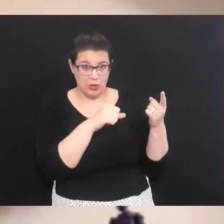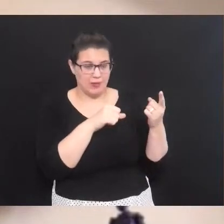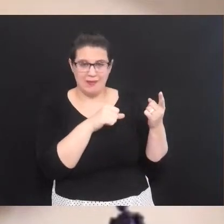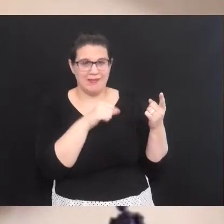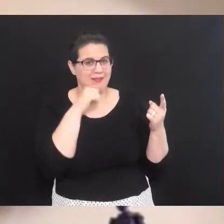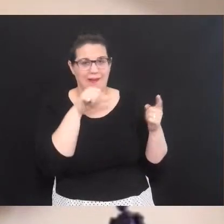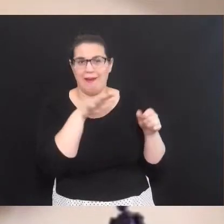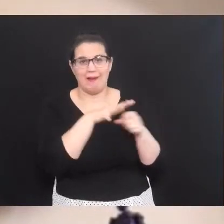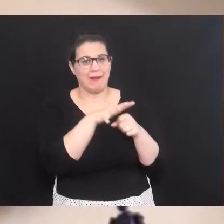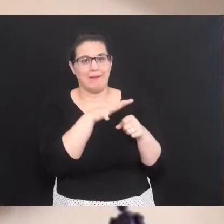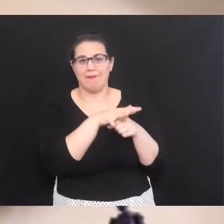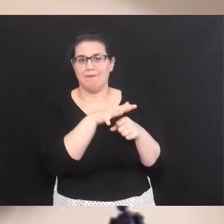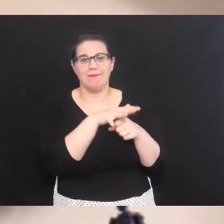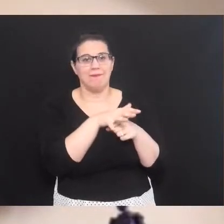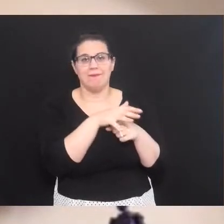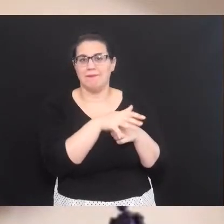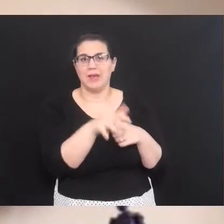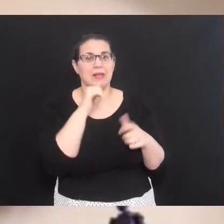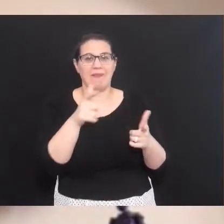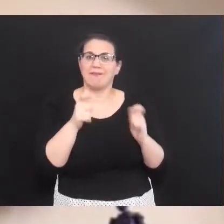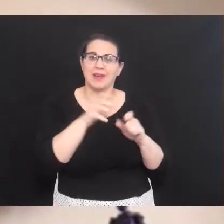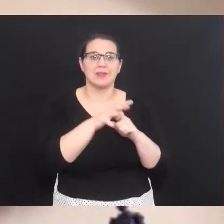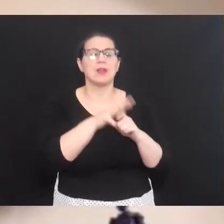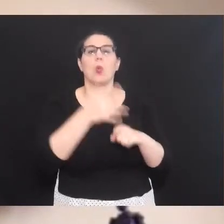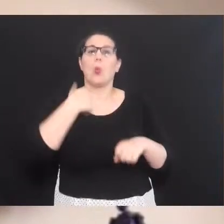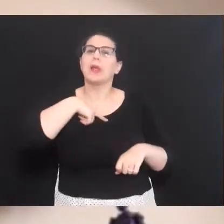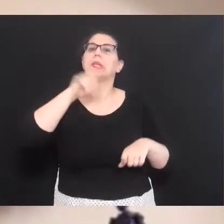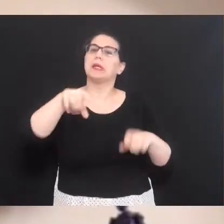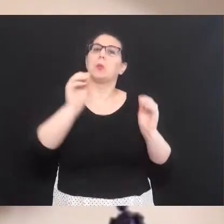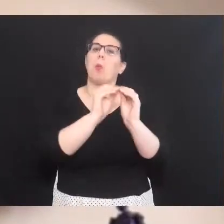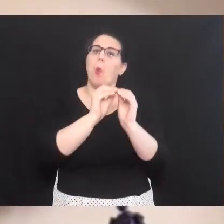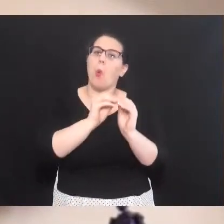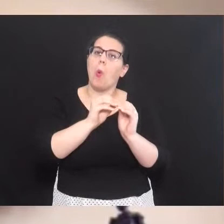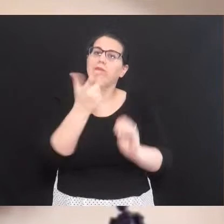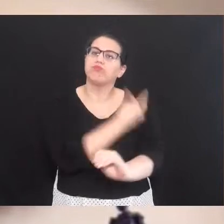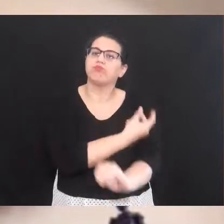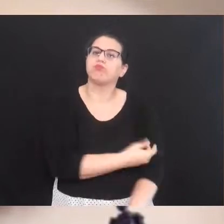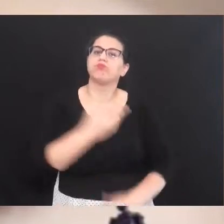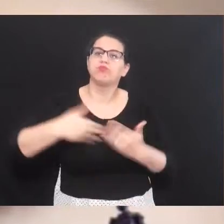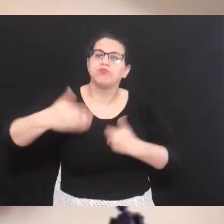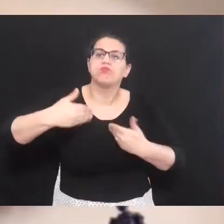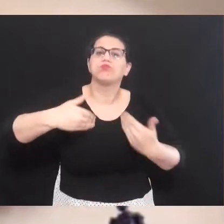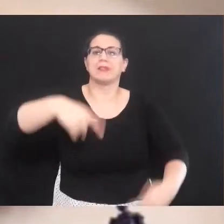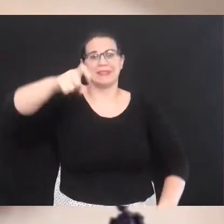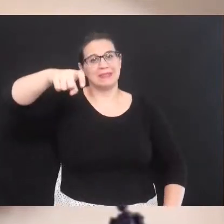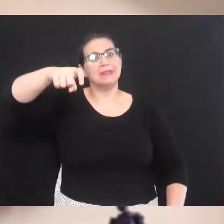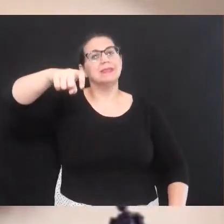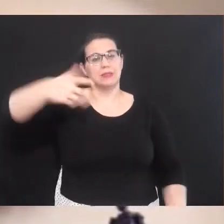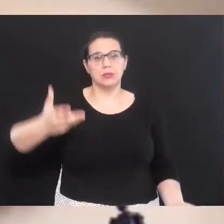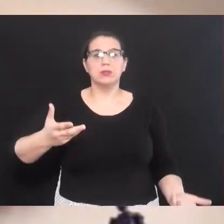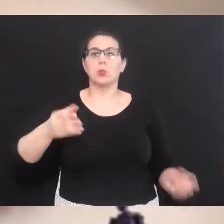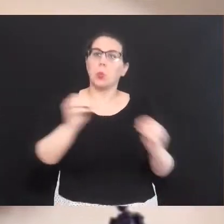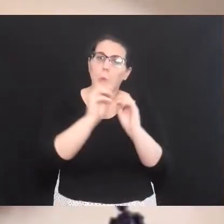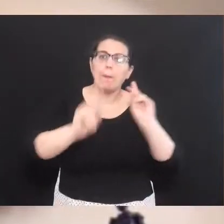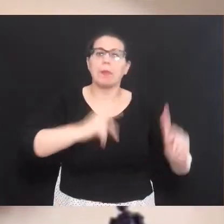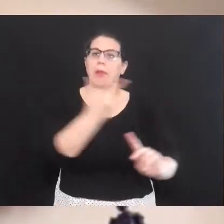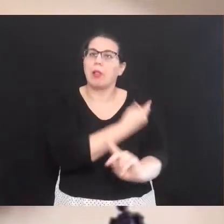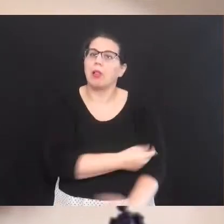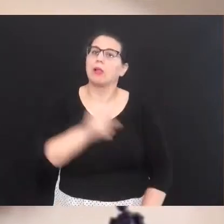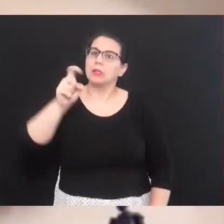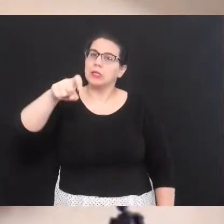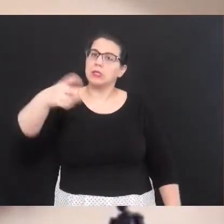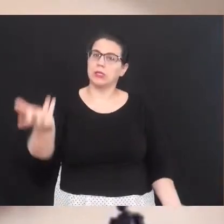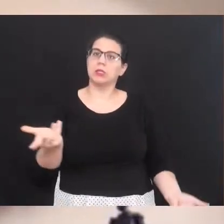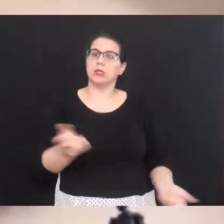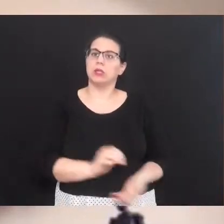fast enough. We have got to pick up the pace, West Virginia, and get more people vaccinated. Same